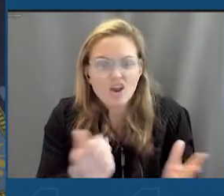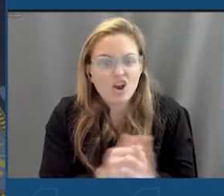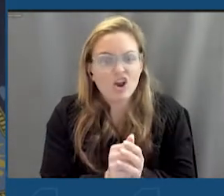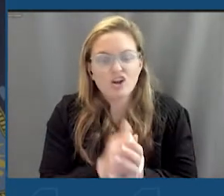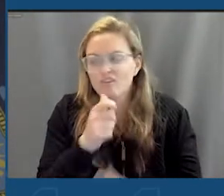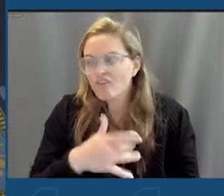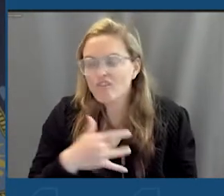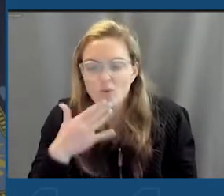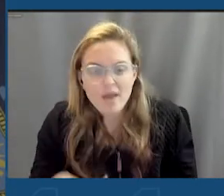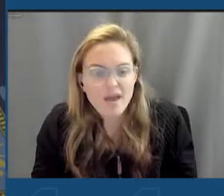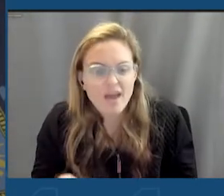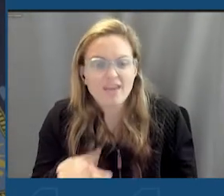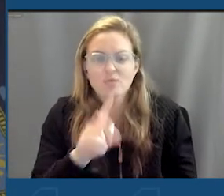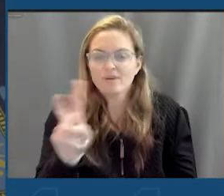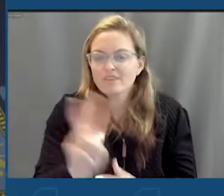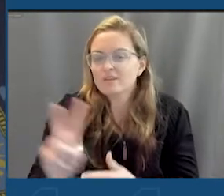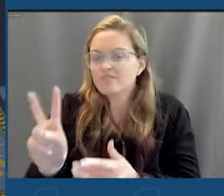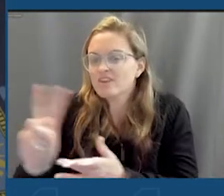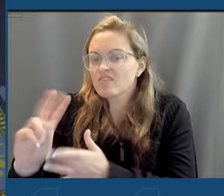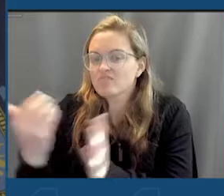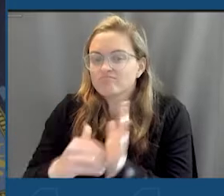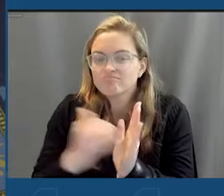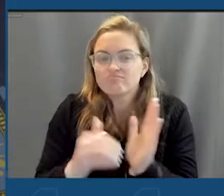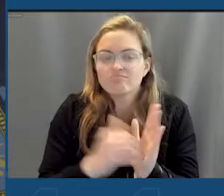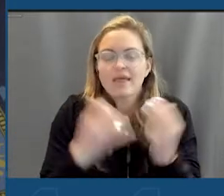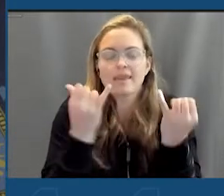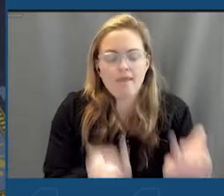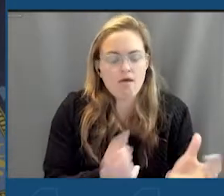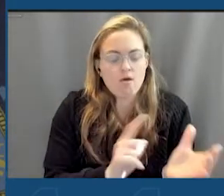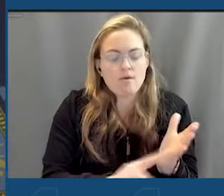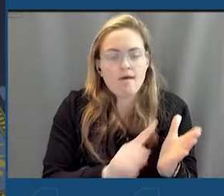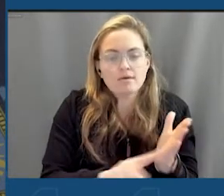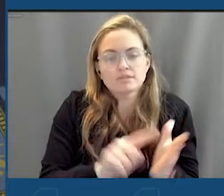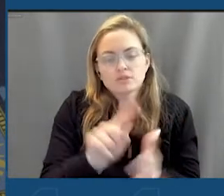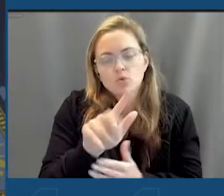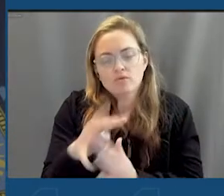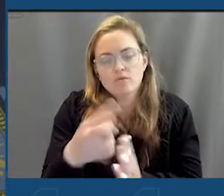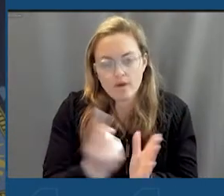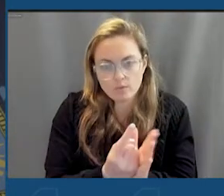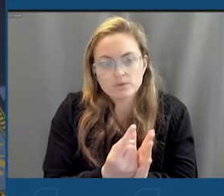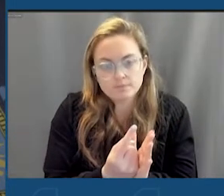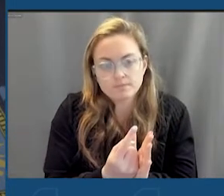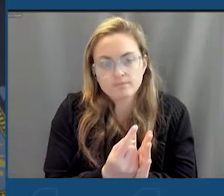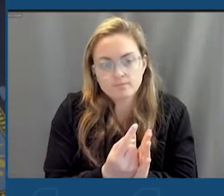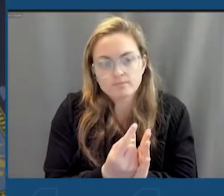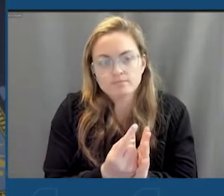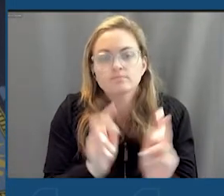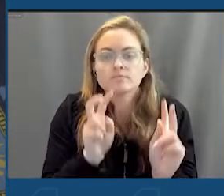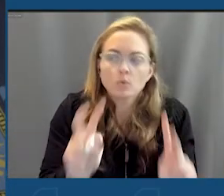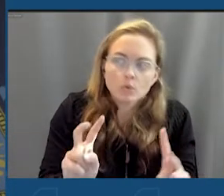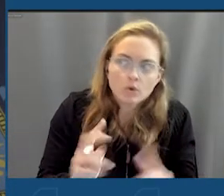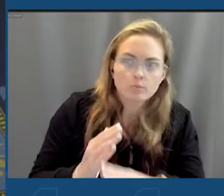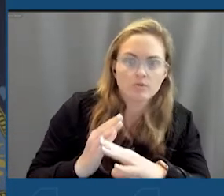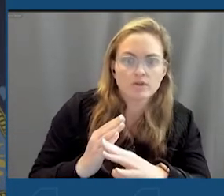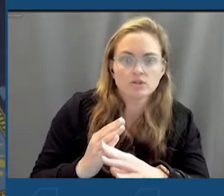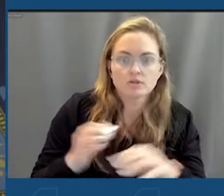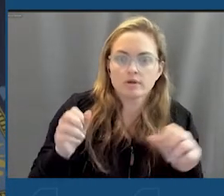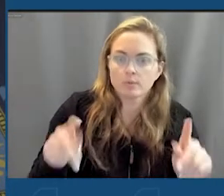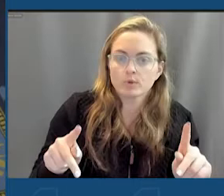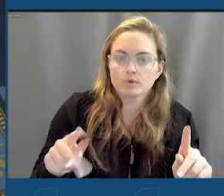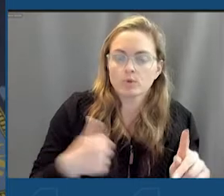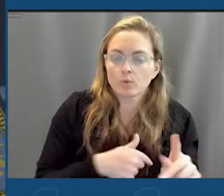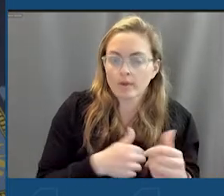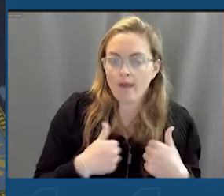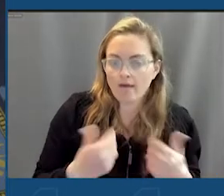victim and victim? We can now do that analysis in 24 hours. So look at the prevention opportunities we have